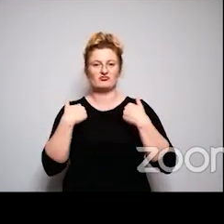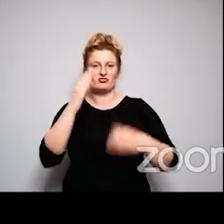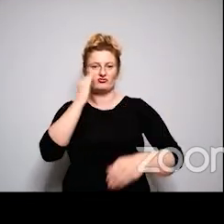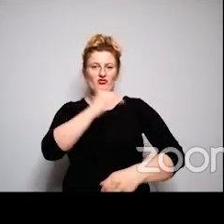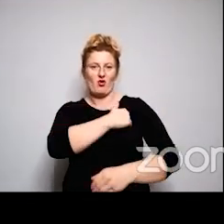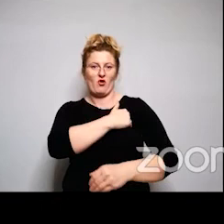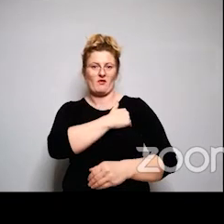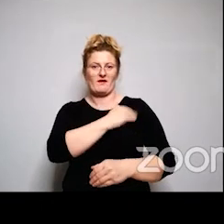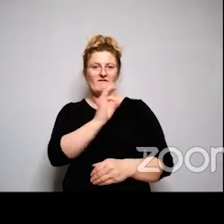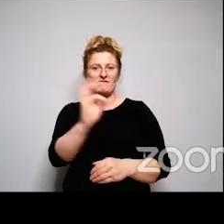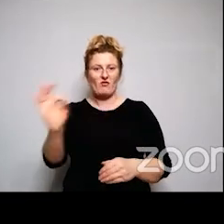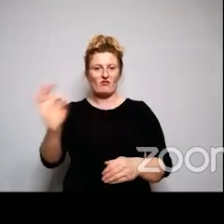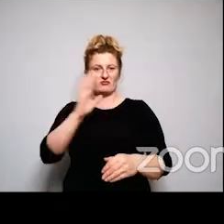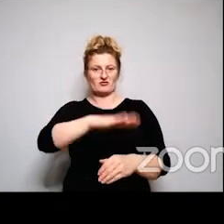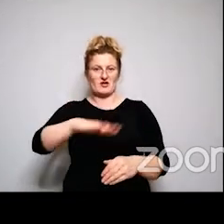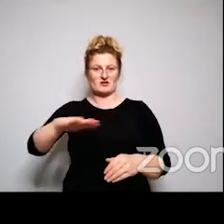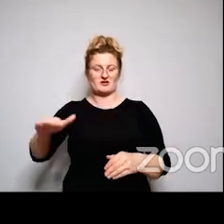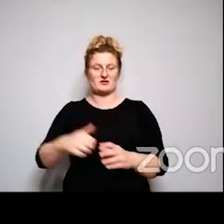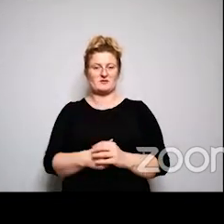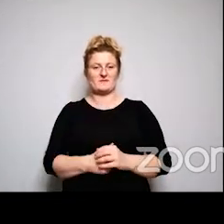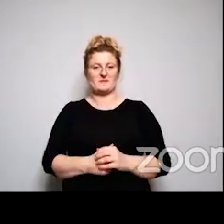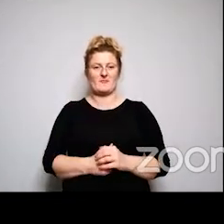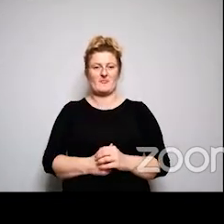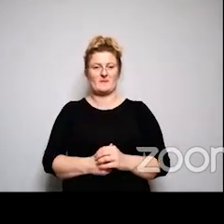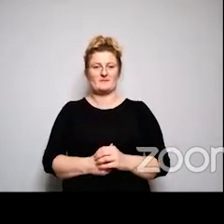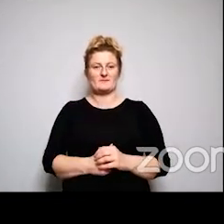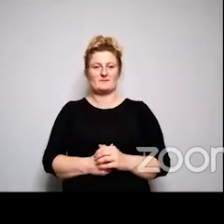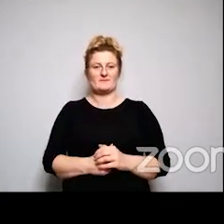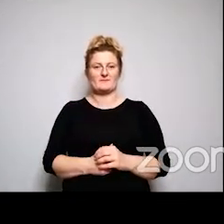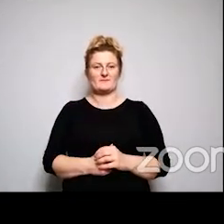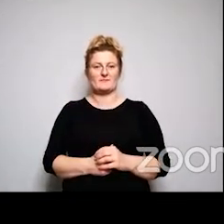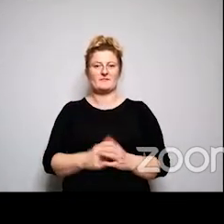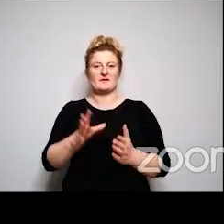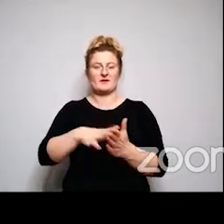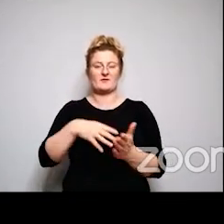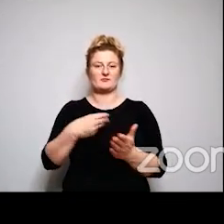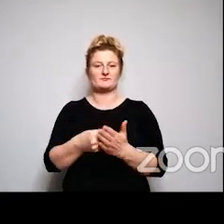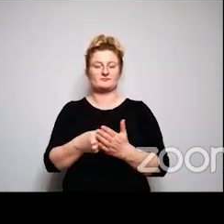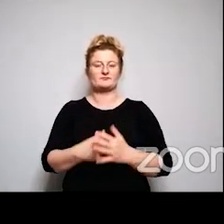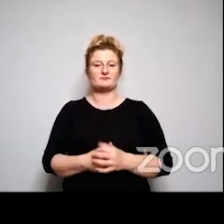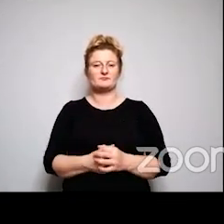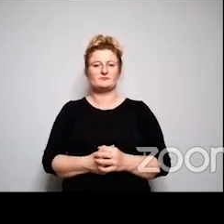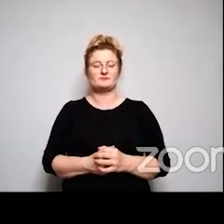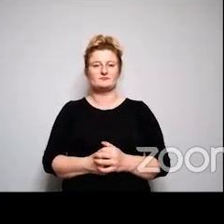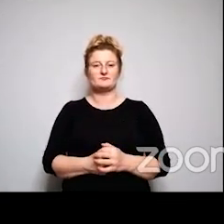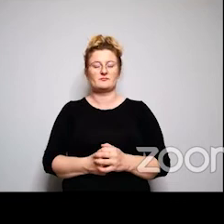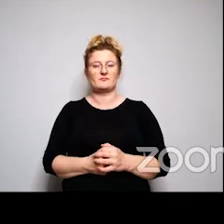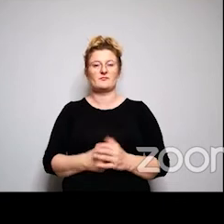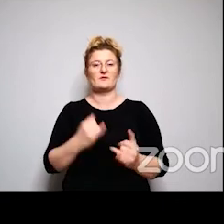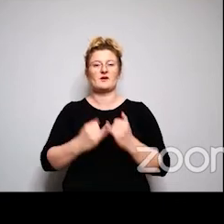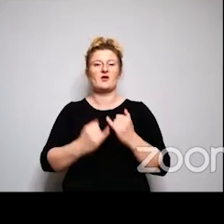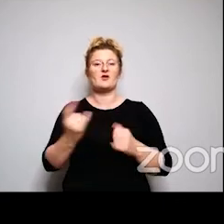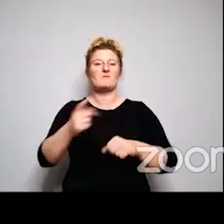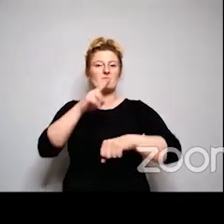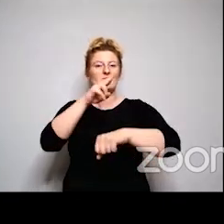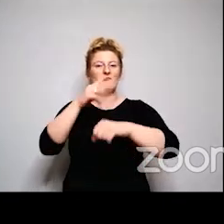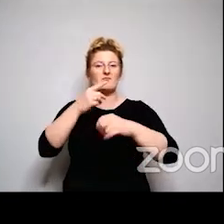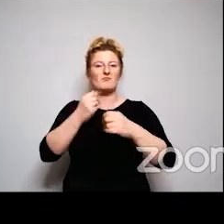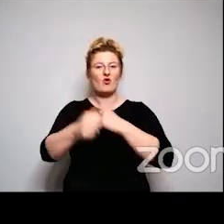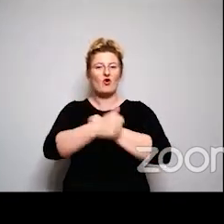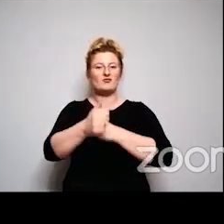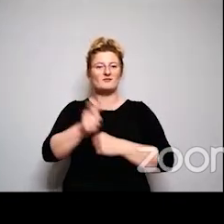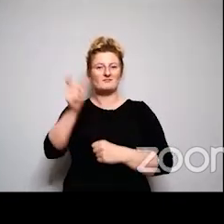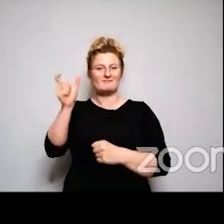this policeman, for instance, we asked him if he could make, I really wanted to involve him. We asked